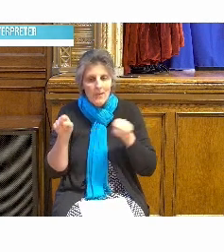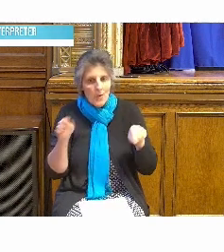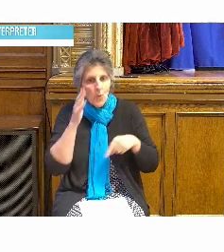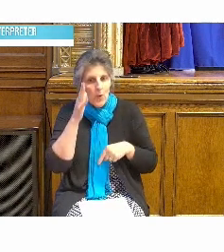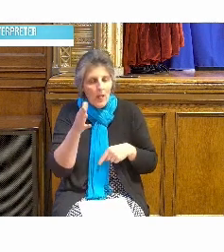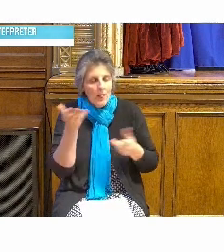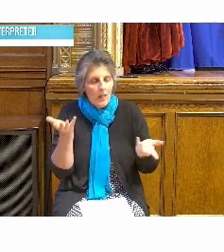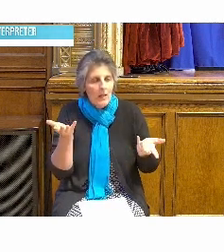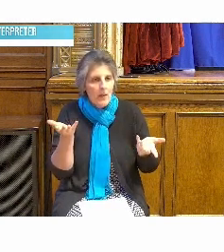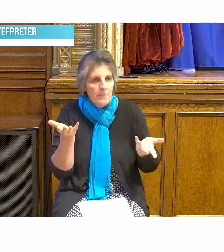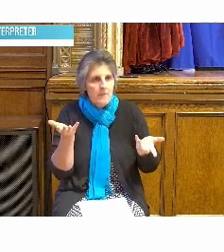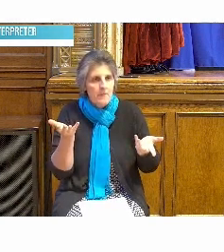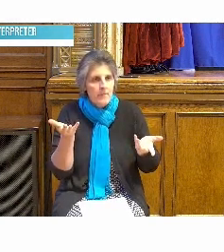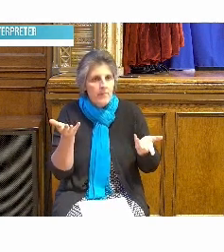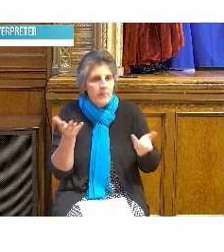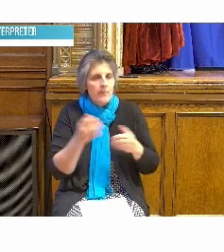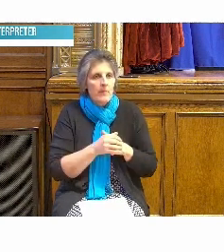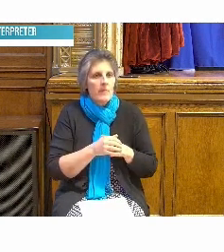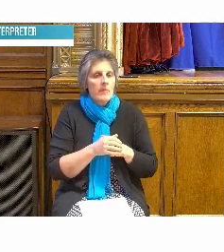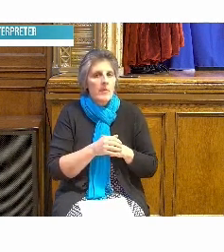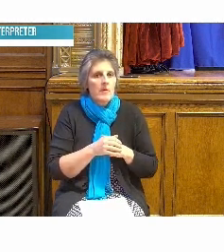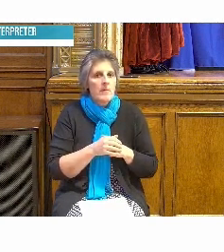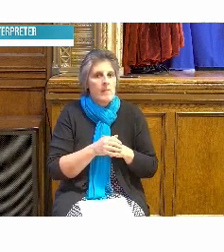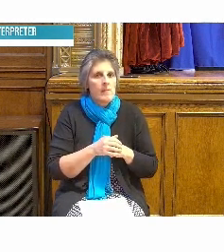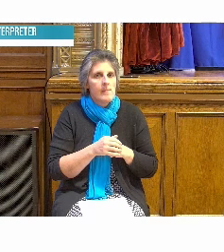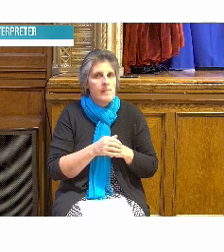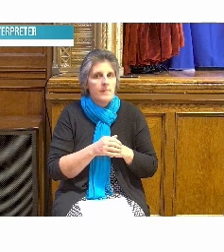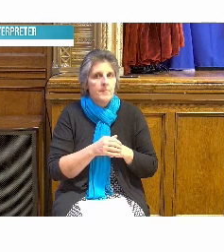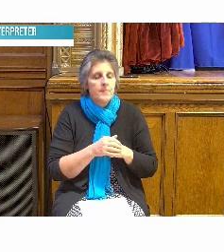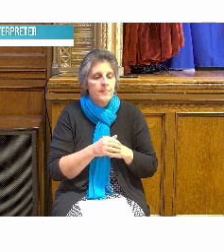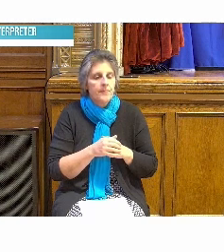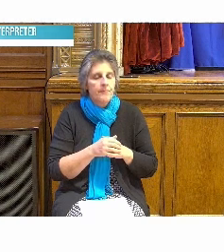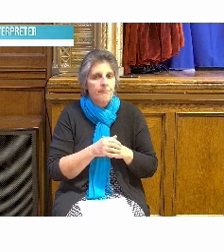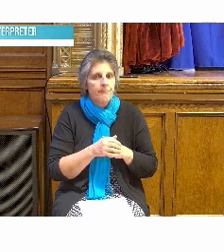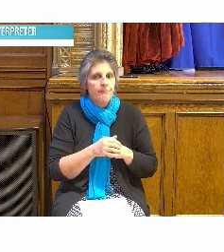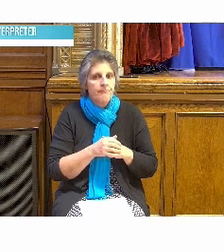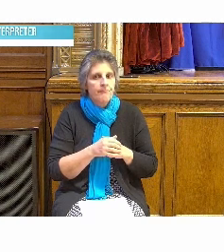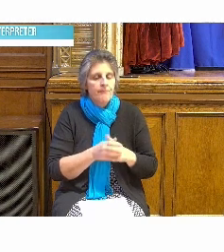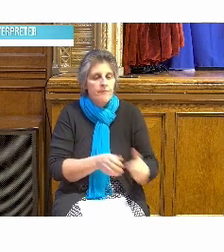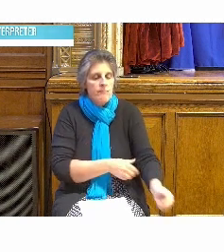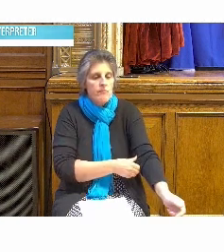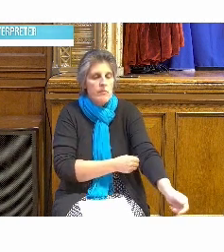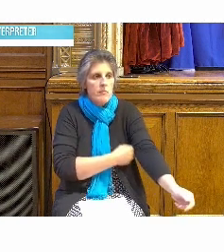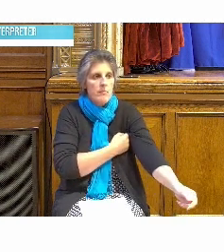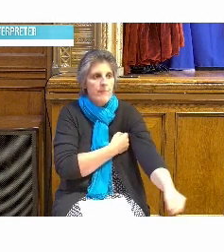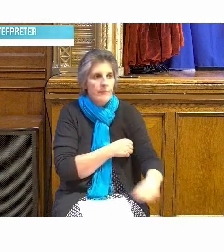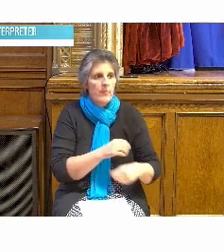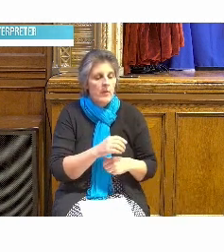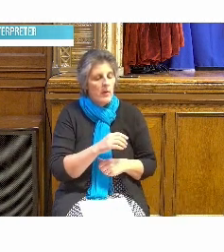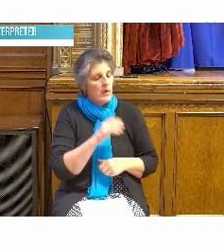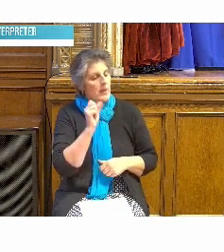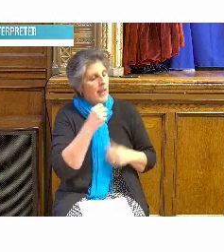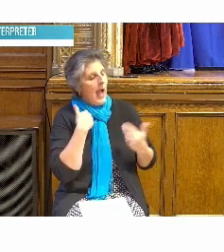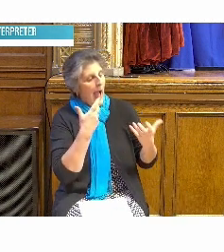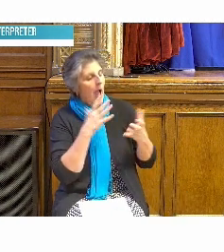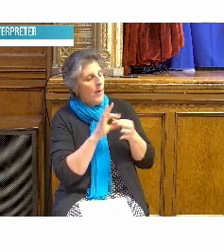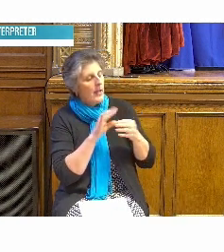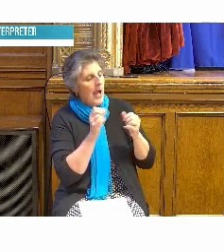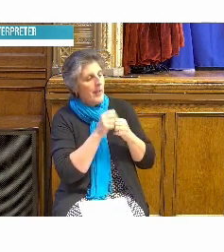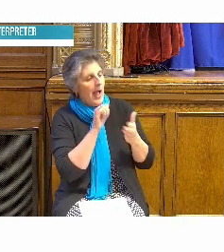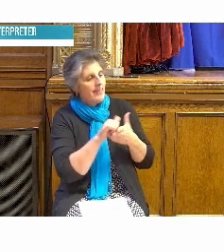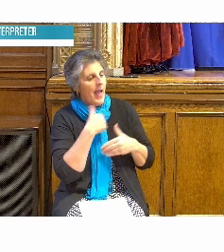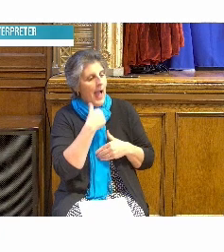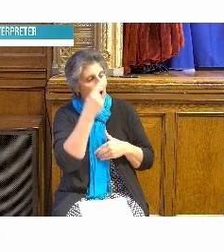significant showing at all the meetings. Yeah, I'd like to comment on that because I